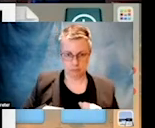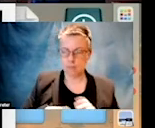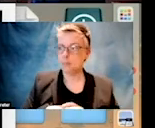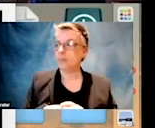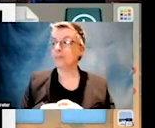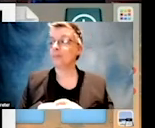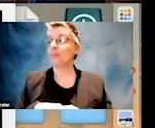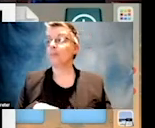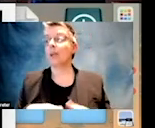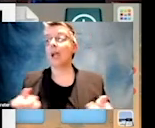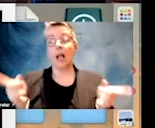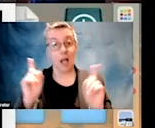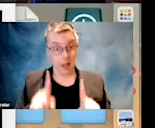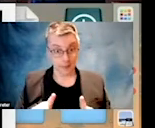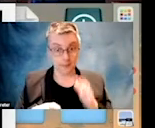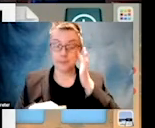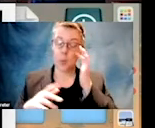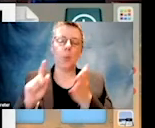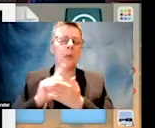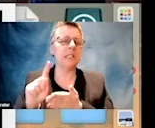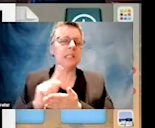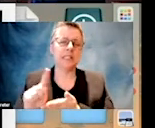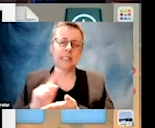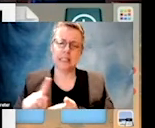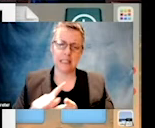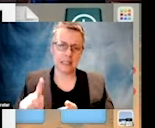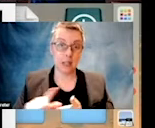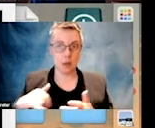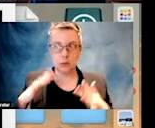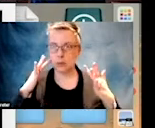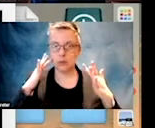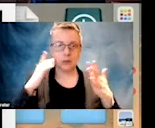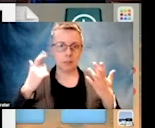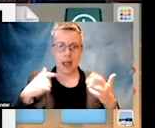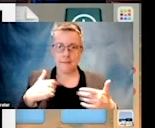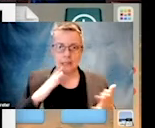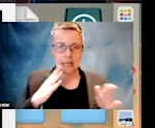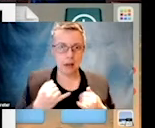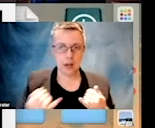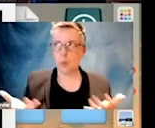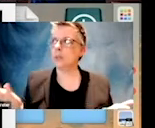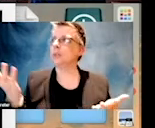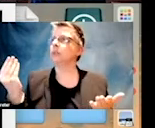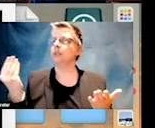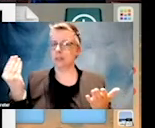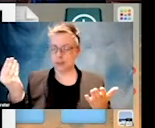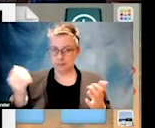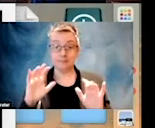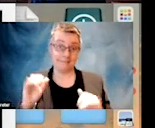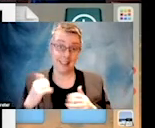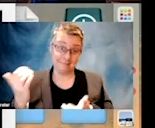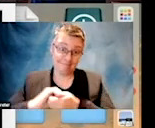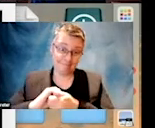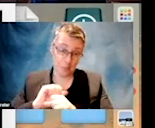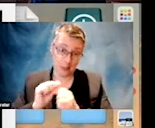And what happened was, well, it took weeks and I was starting to freak out because I was under show deadline. Um, the, the wages of collaboration.